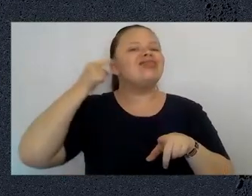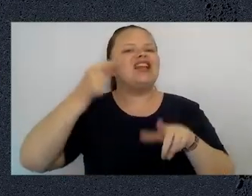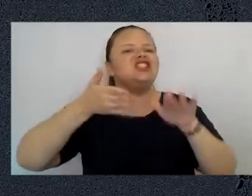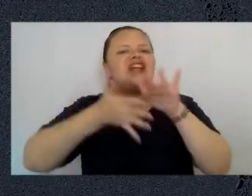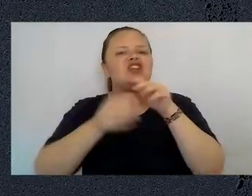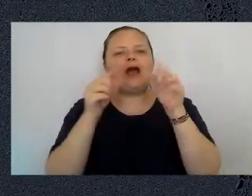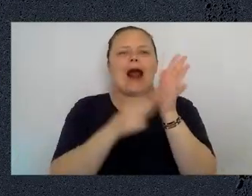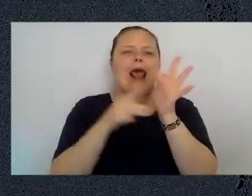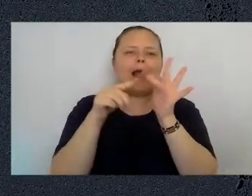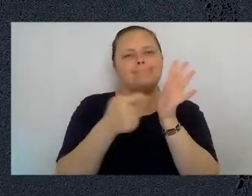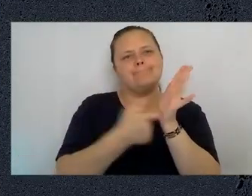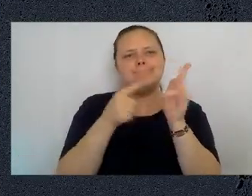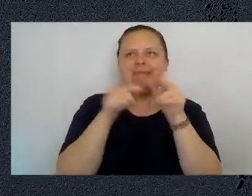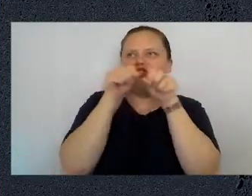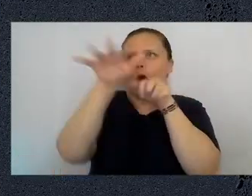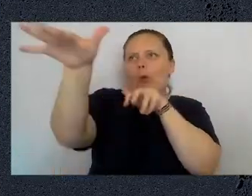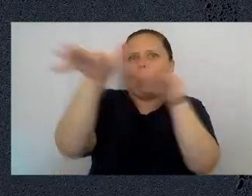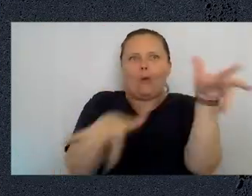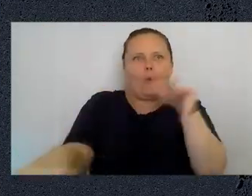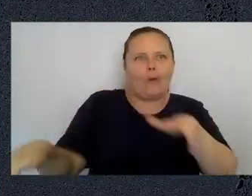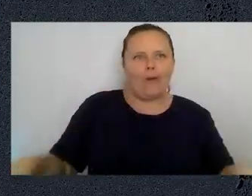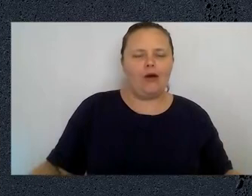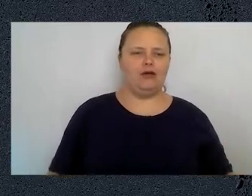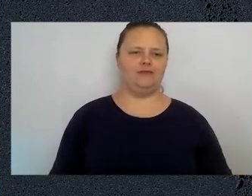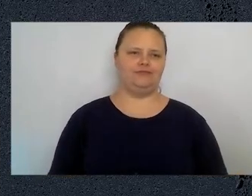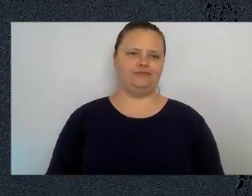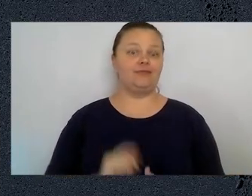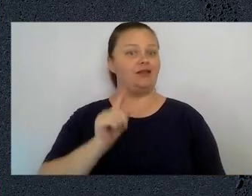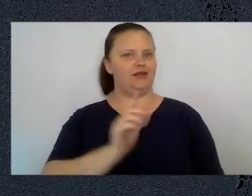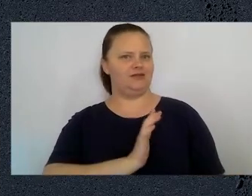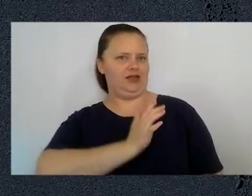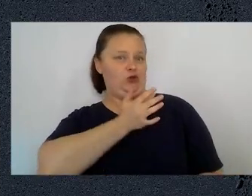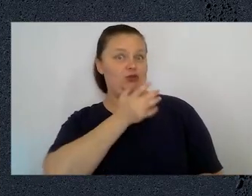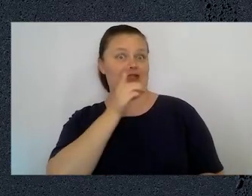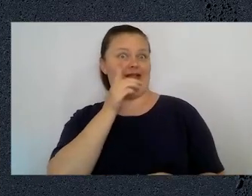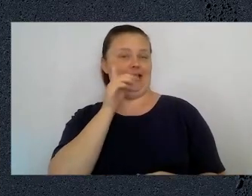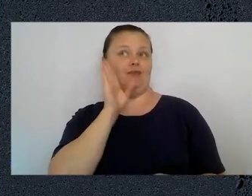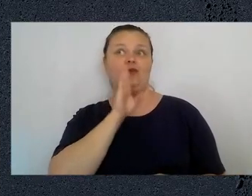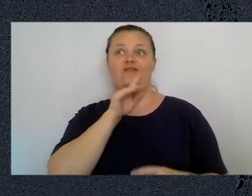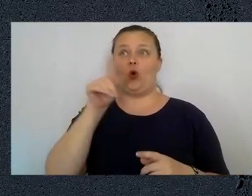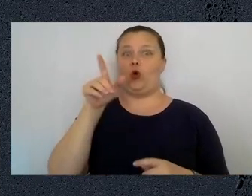Yes. So that's really interesting, though, because it comes back to the point that the person up here made about,